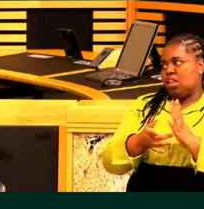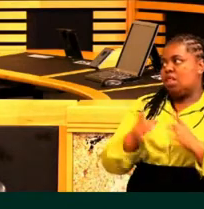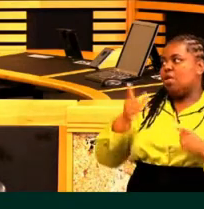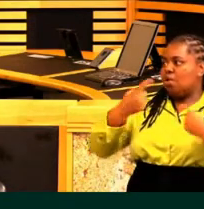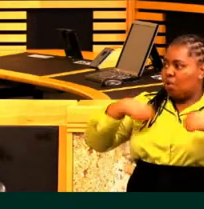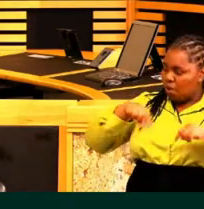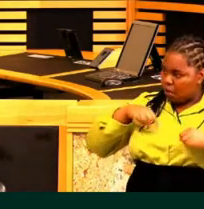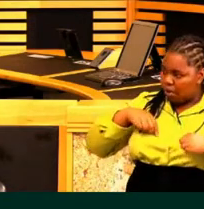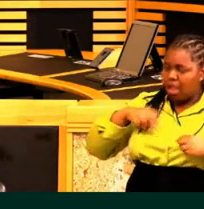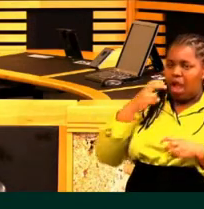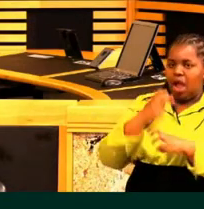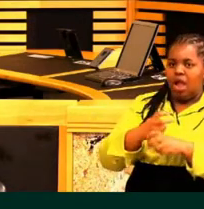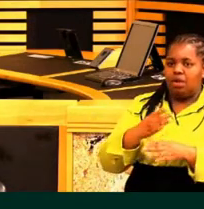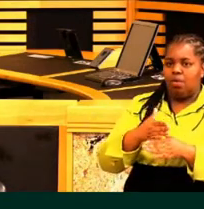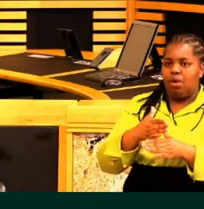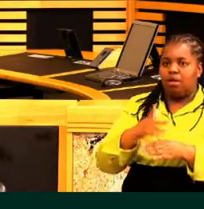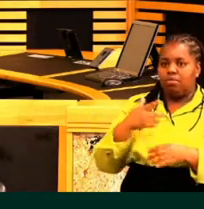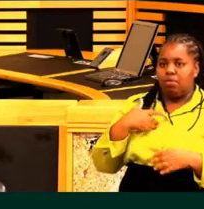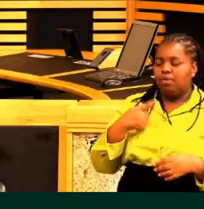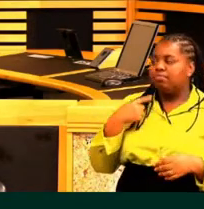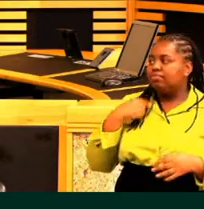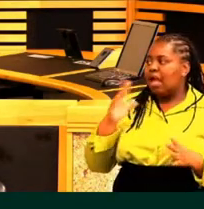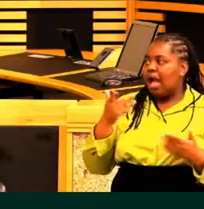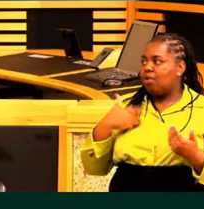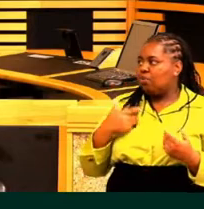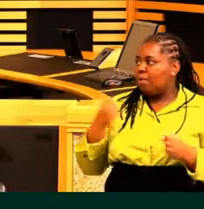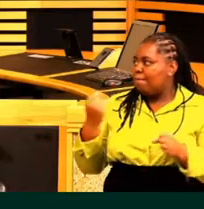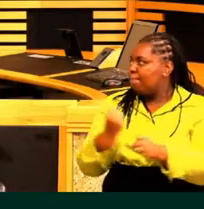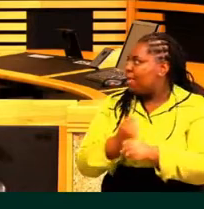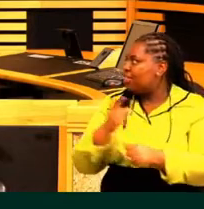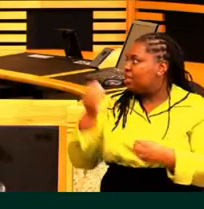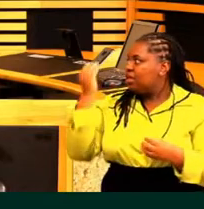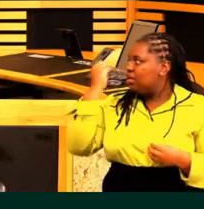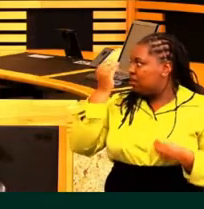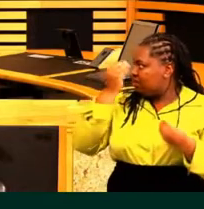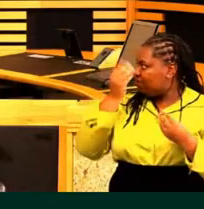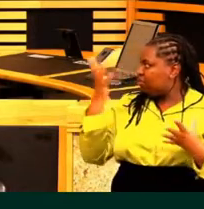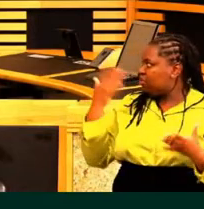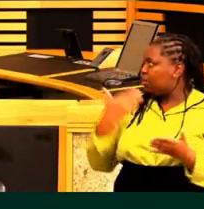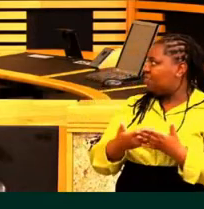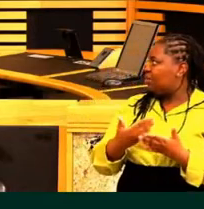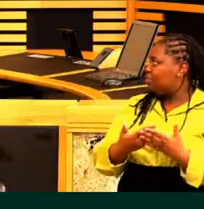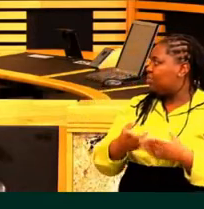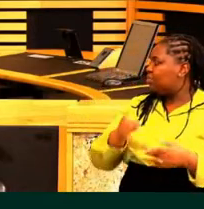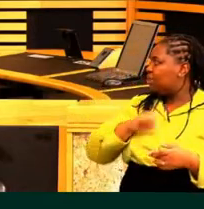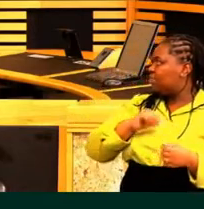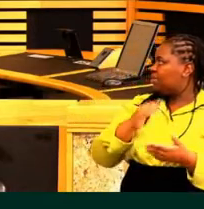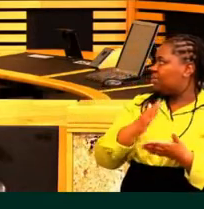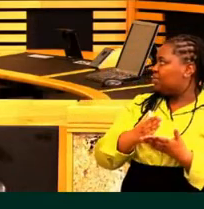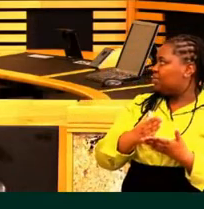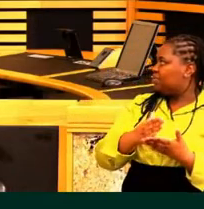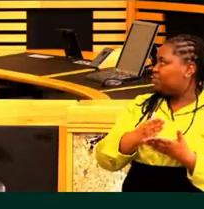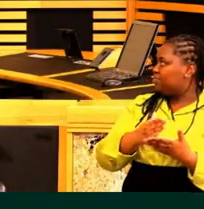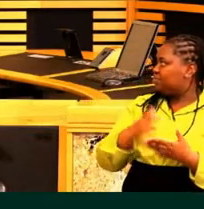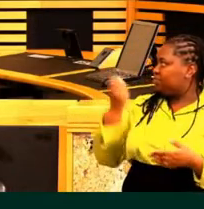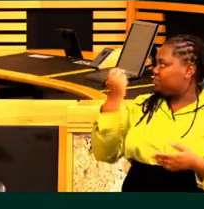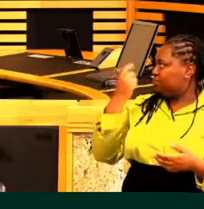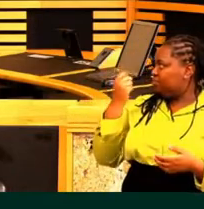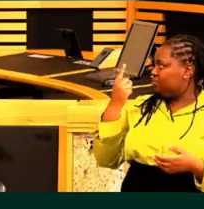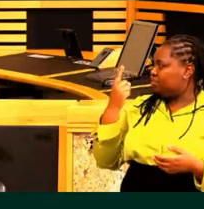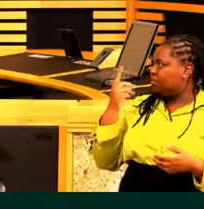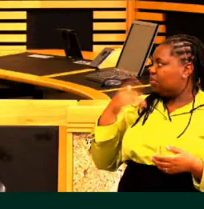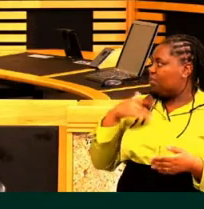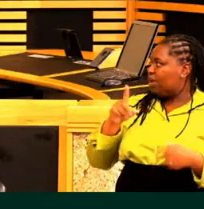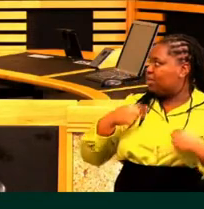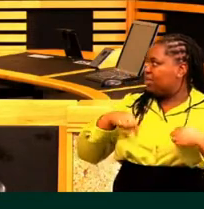we are hard at work it's a question of saying how do we make this information available to young people so that our young people understand we want you as